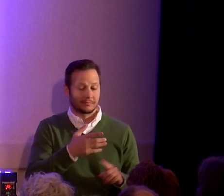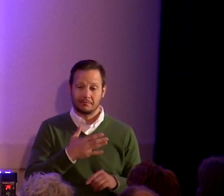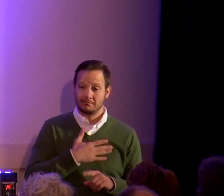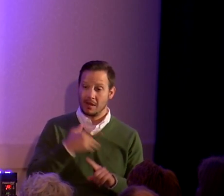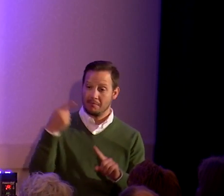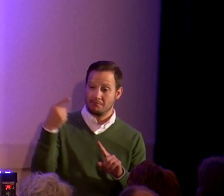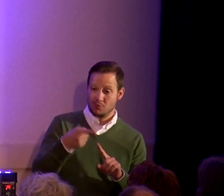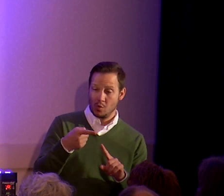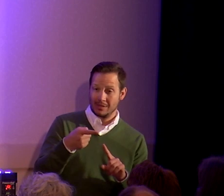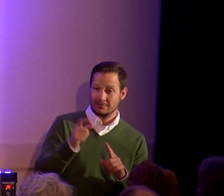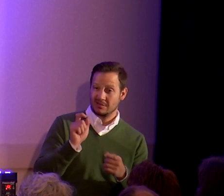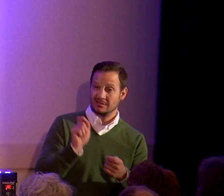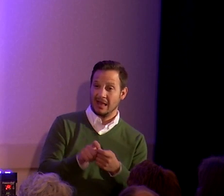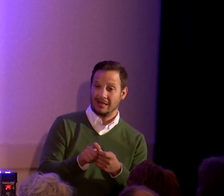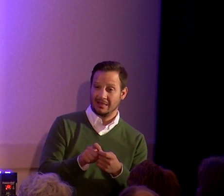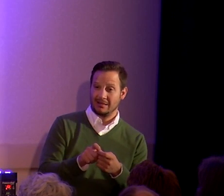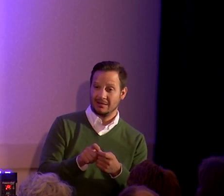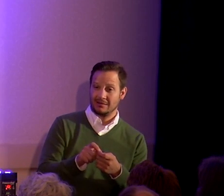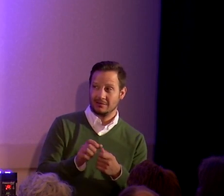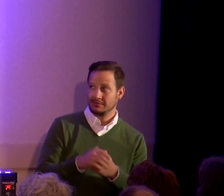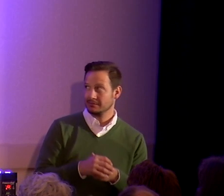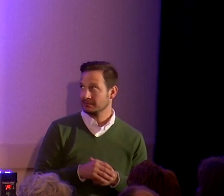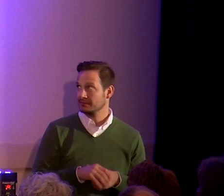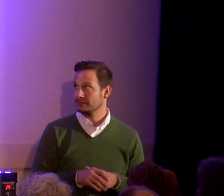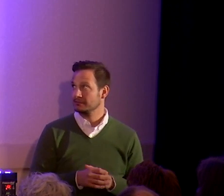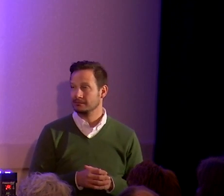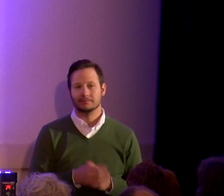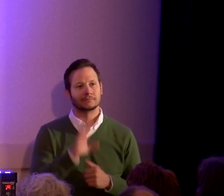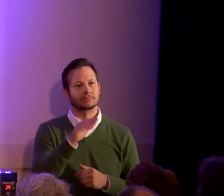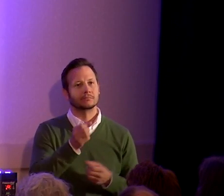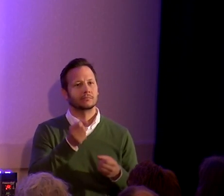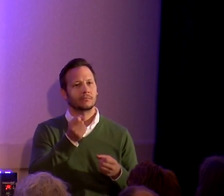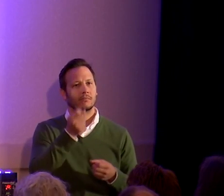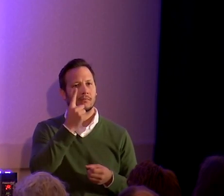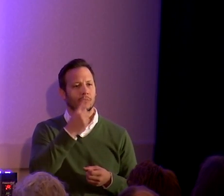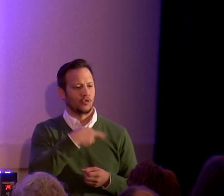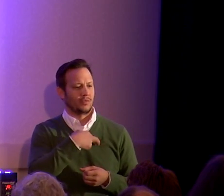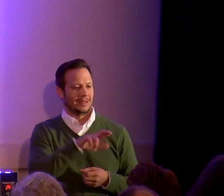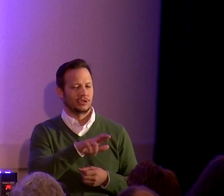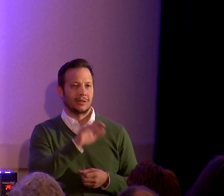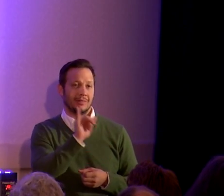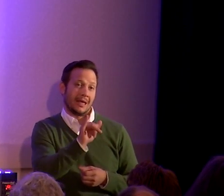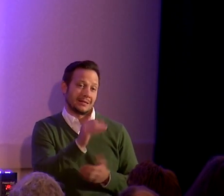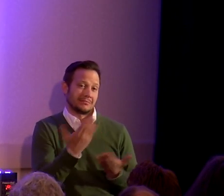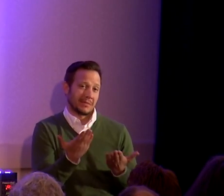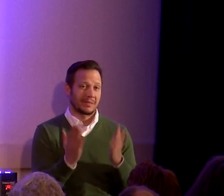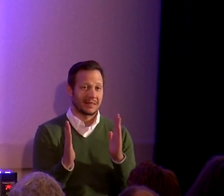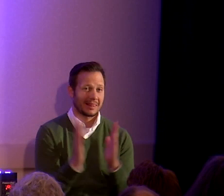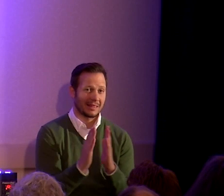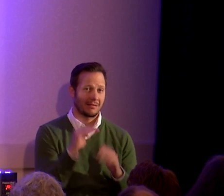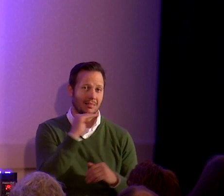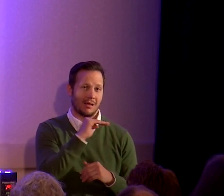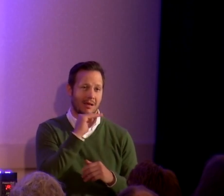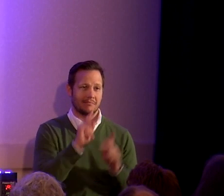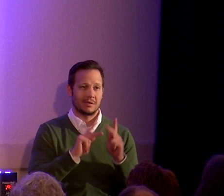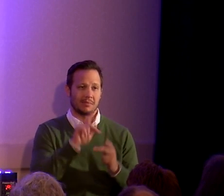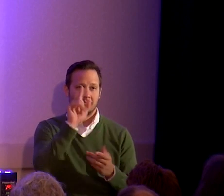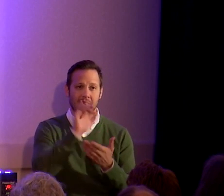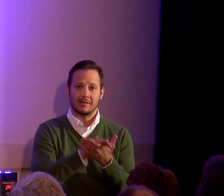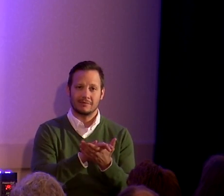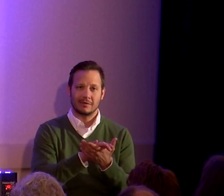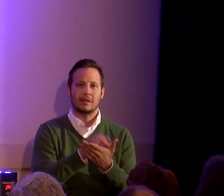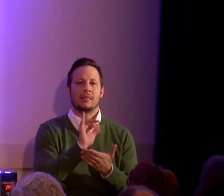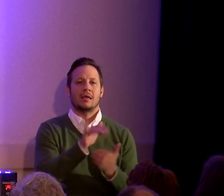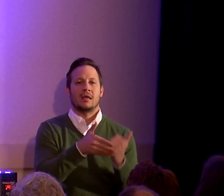point exactly. And so for a lot of people, religion is the little lie that they believe, because what it does is it allows them to believe in the